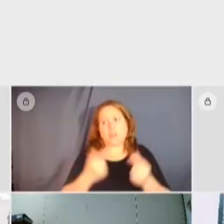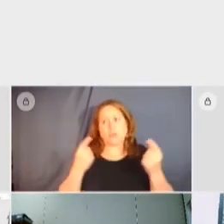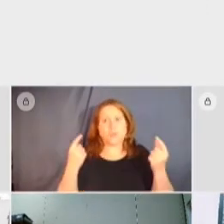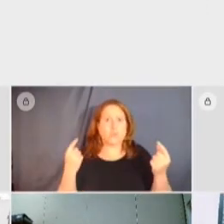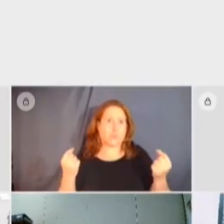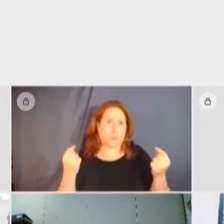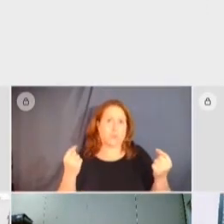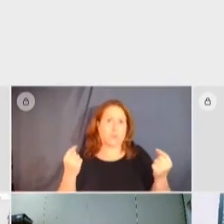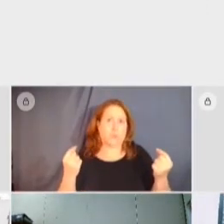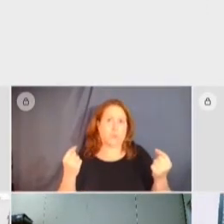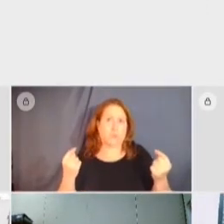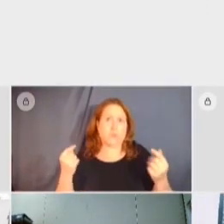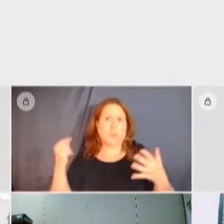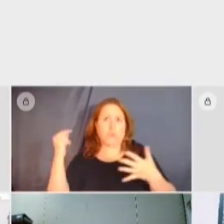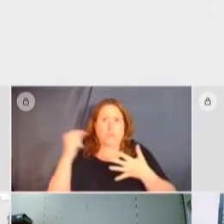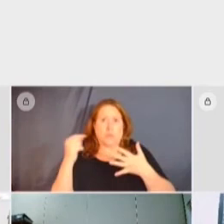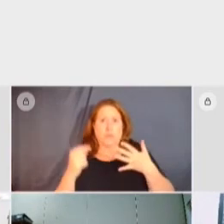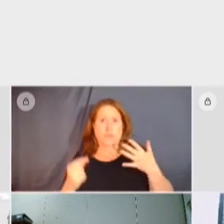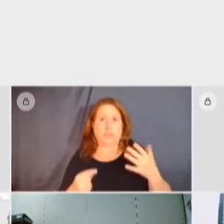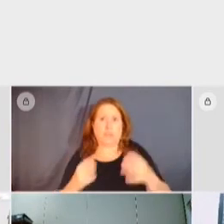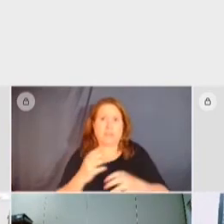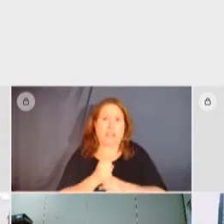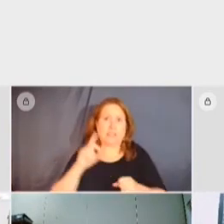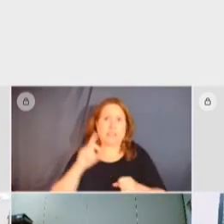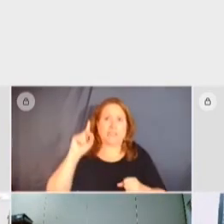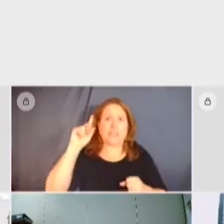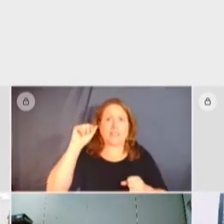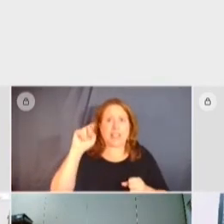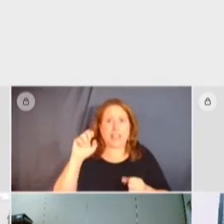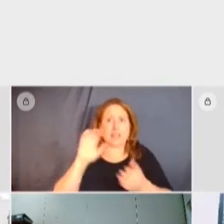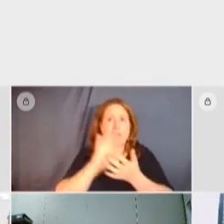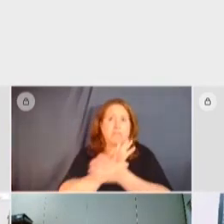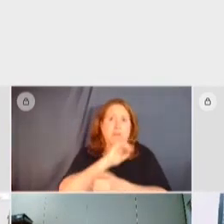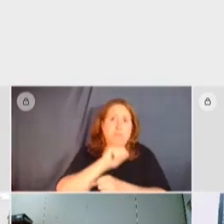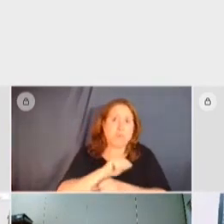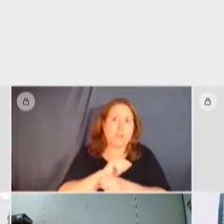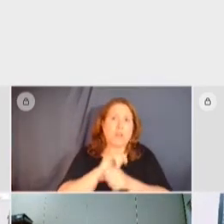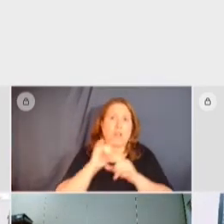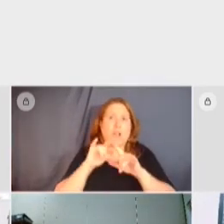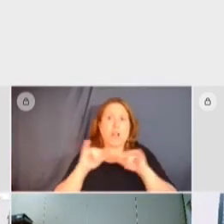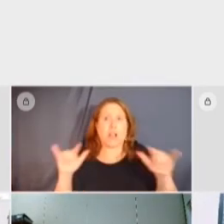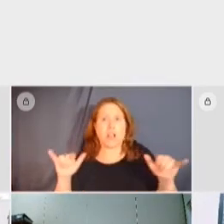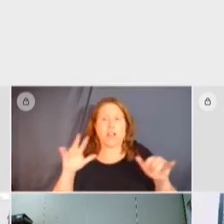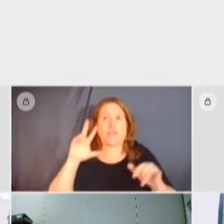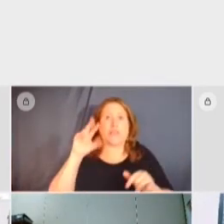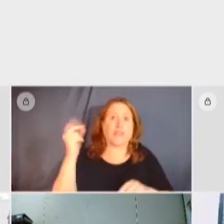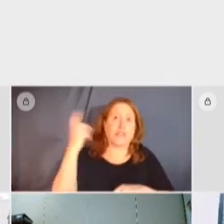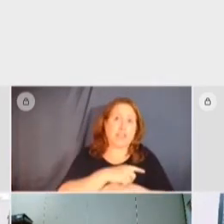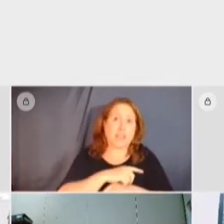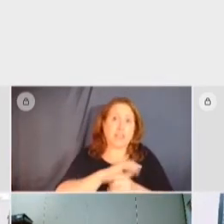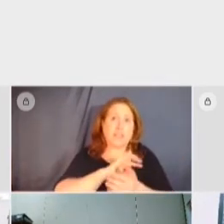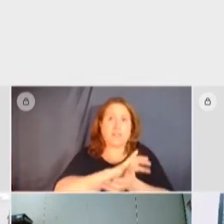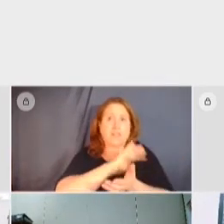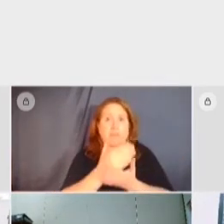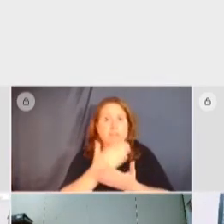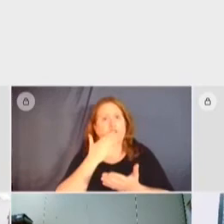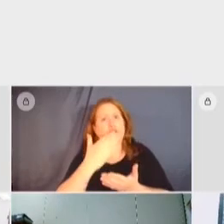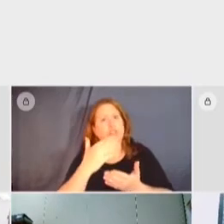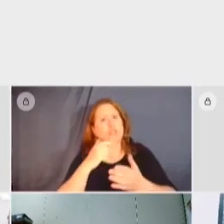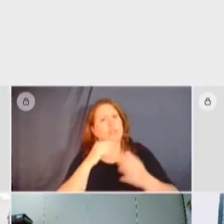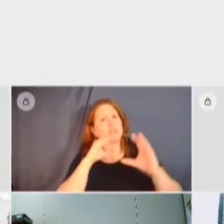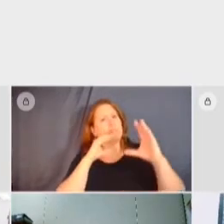have to get their dates. So there's paperwork to do. Good. 30 days is a reasonable time. in order to do that.